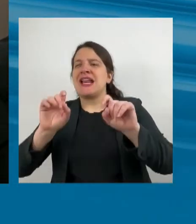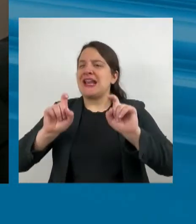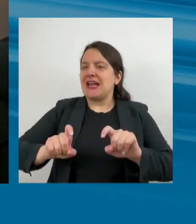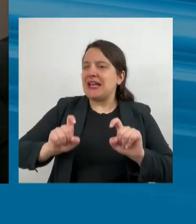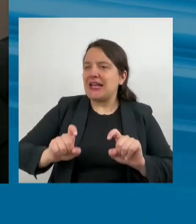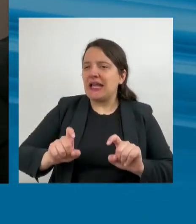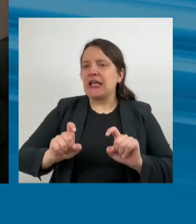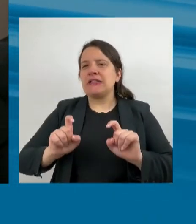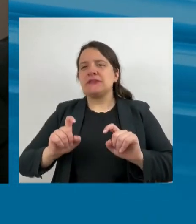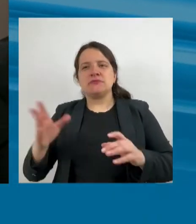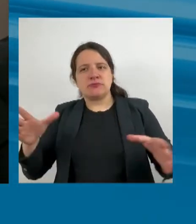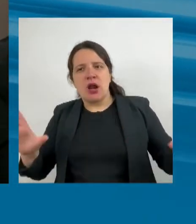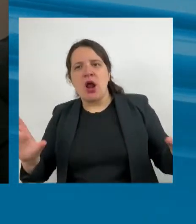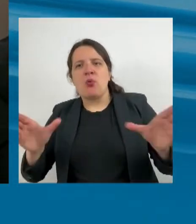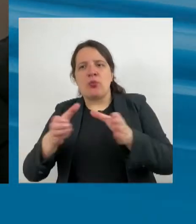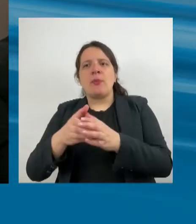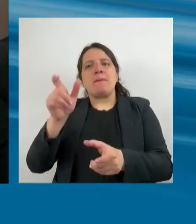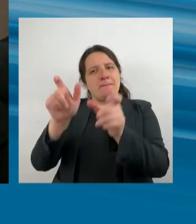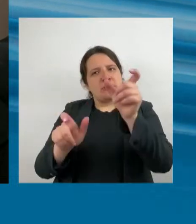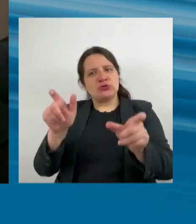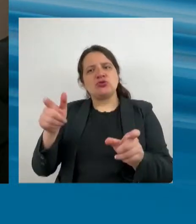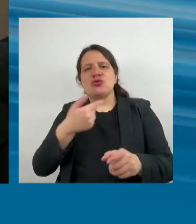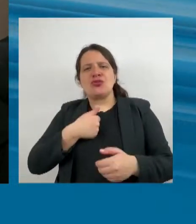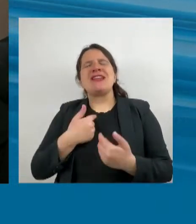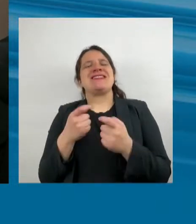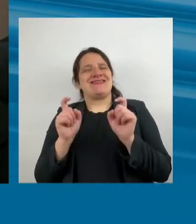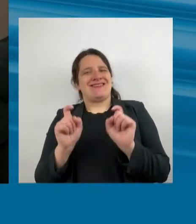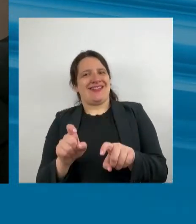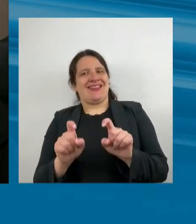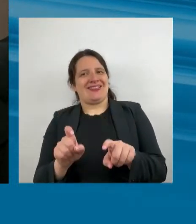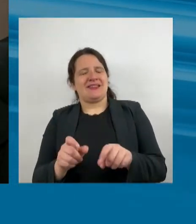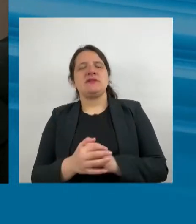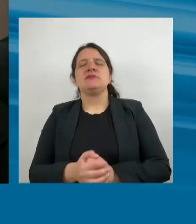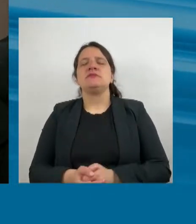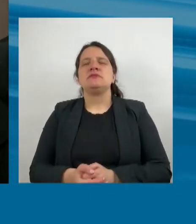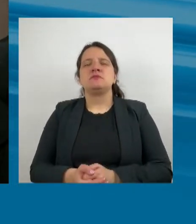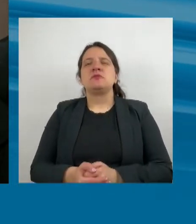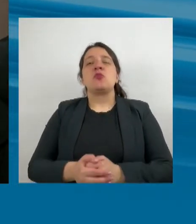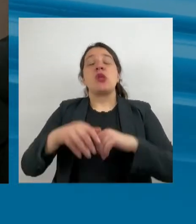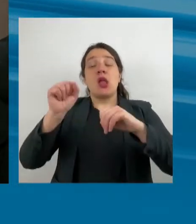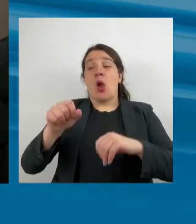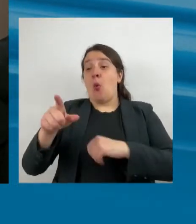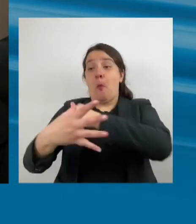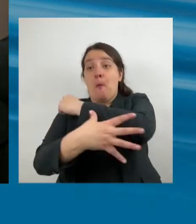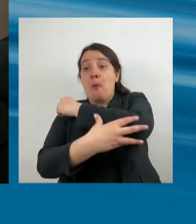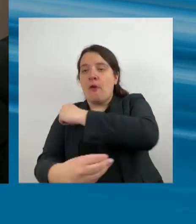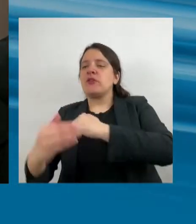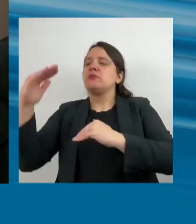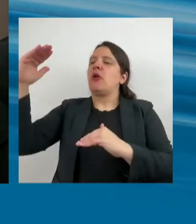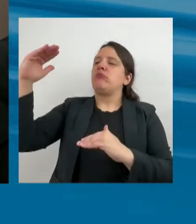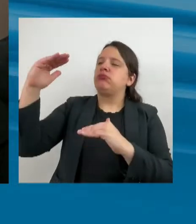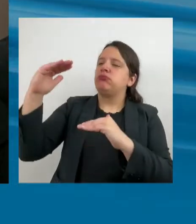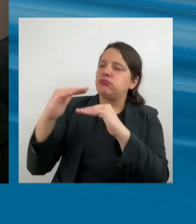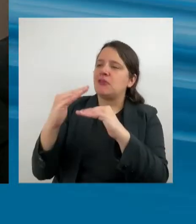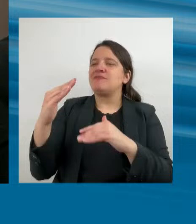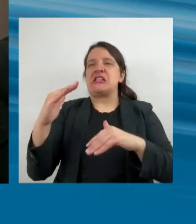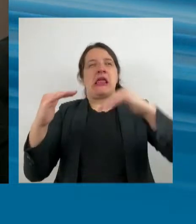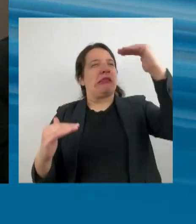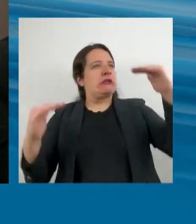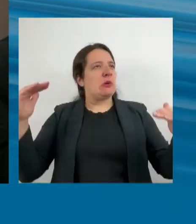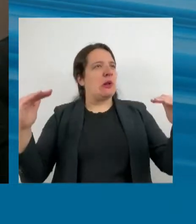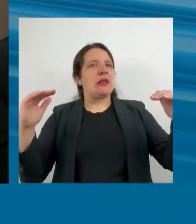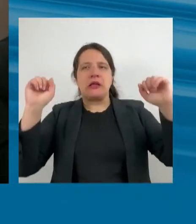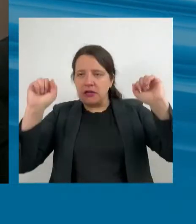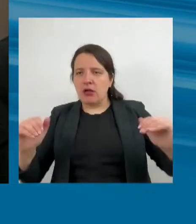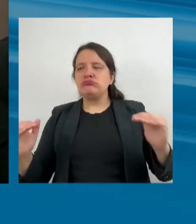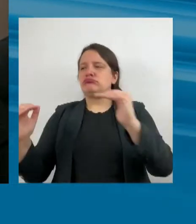we need so that we can reduce poverty and inequality and really deal with the problems that threaten to pull us